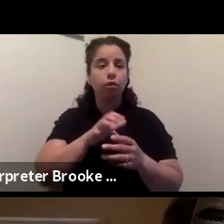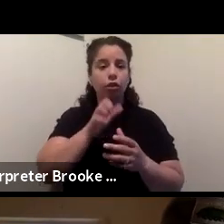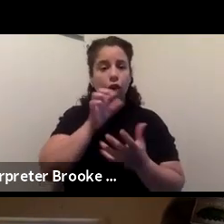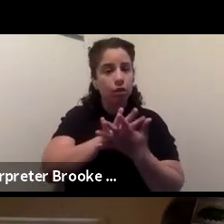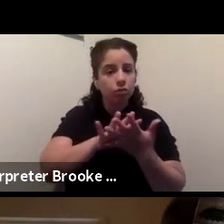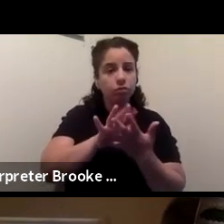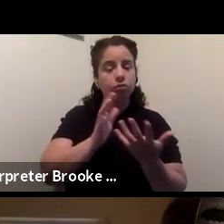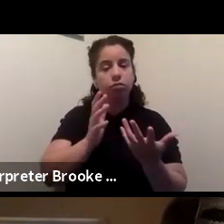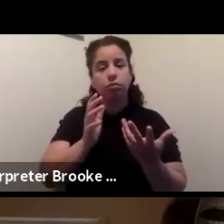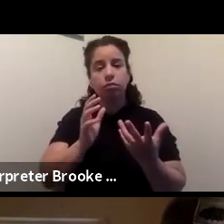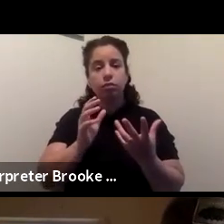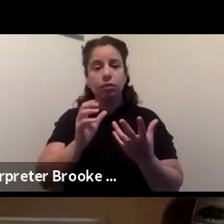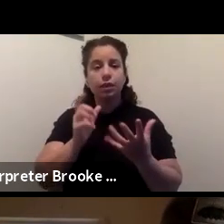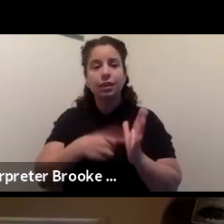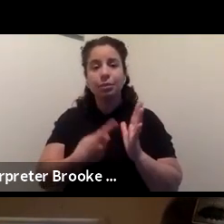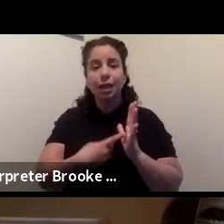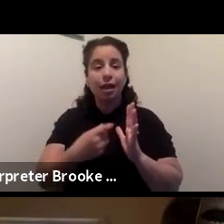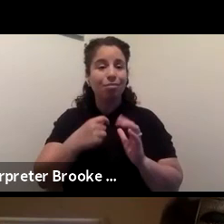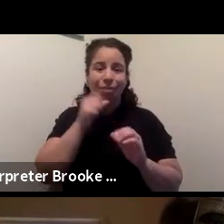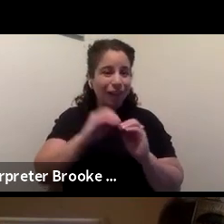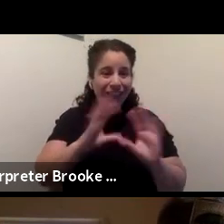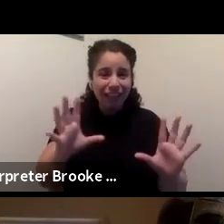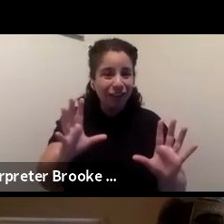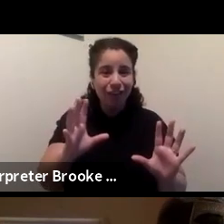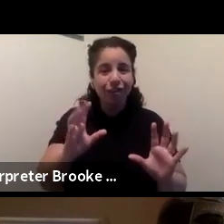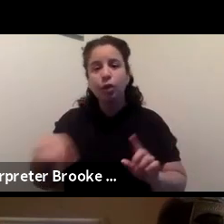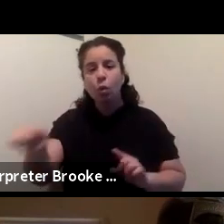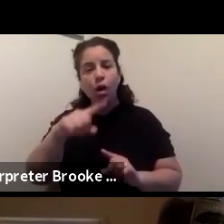always understood in other places.